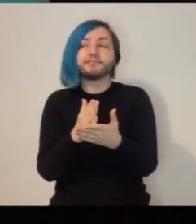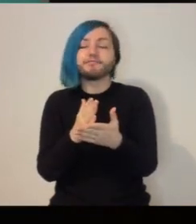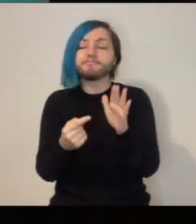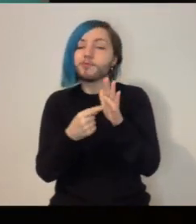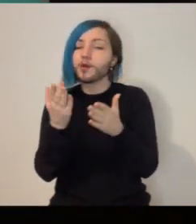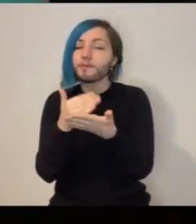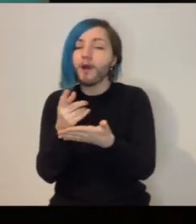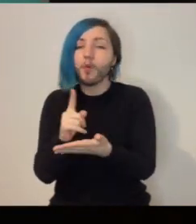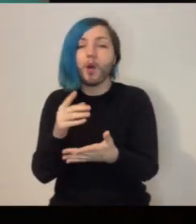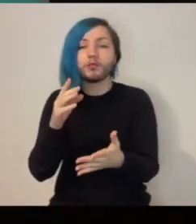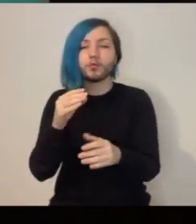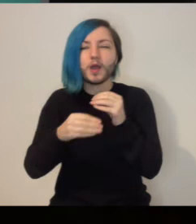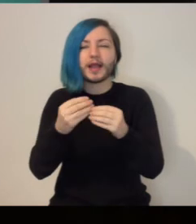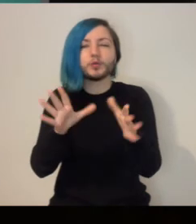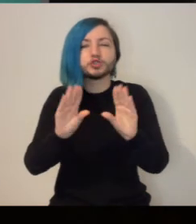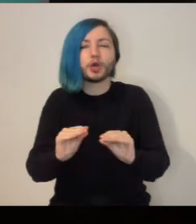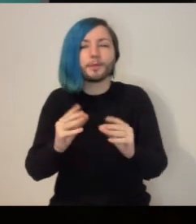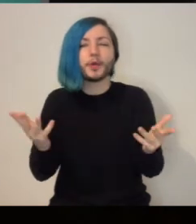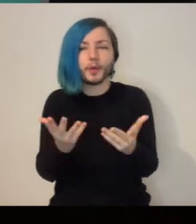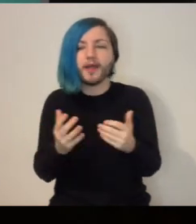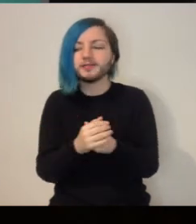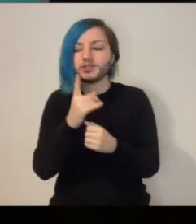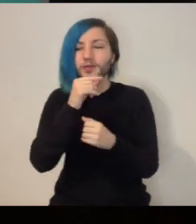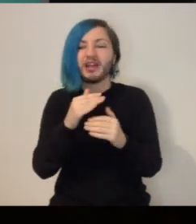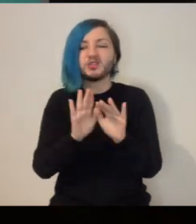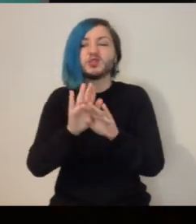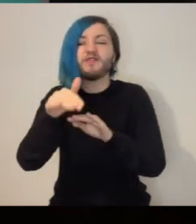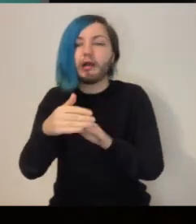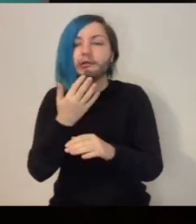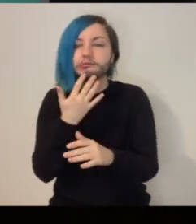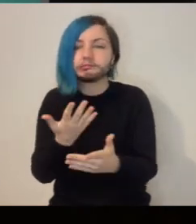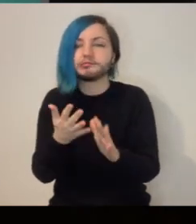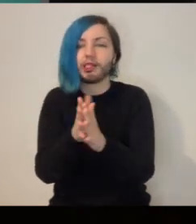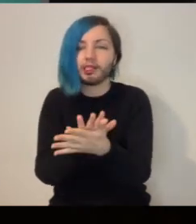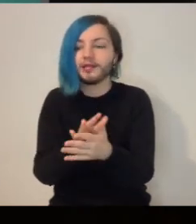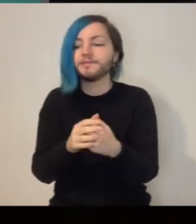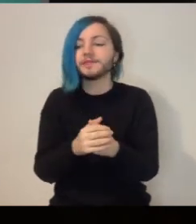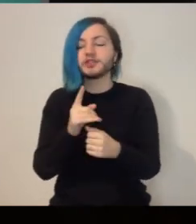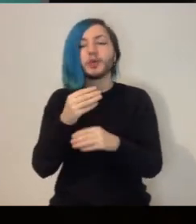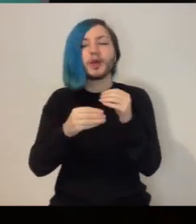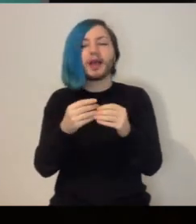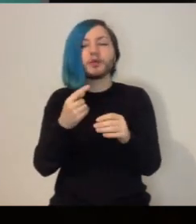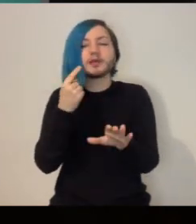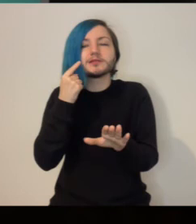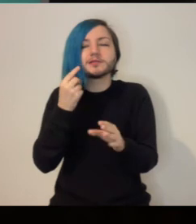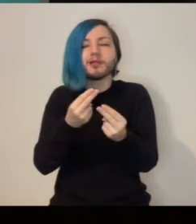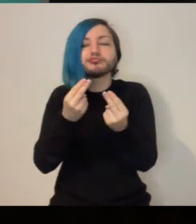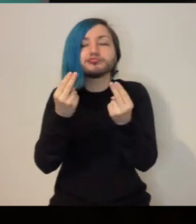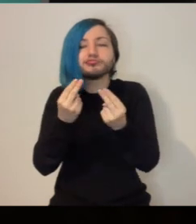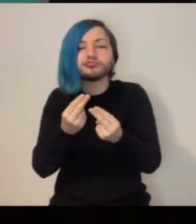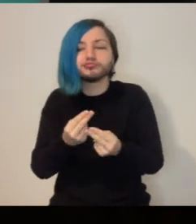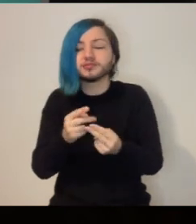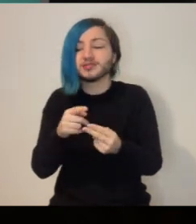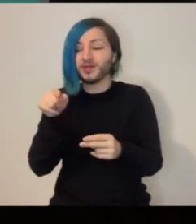to overwork it. But you can start to bring in some more subtle gradients between the colours. I chose a black here, which made